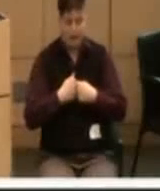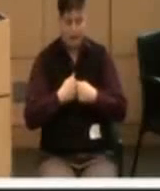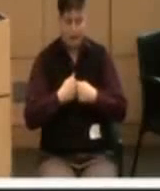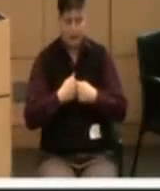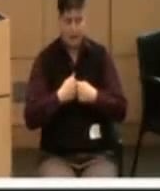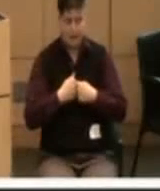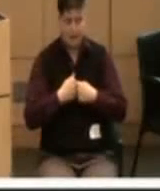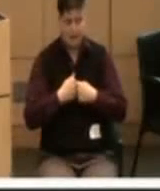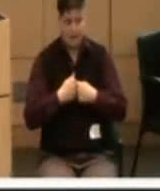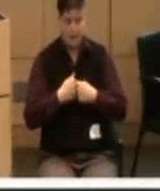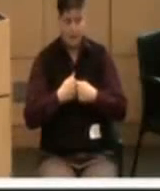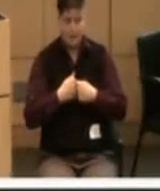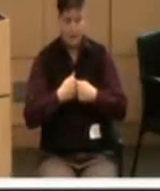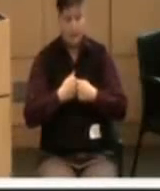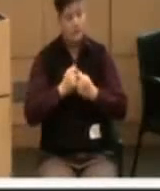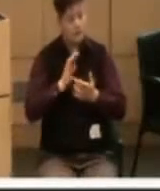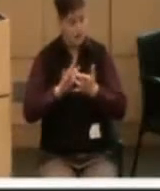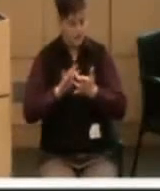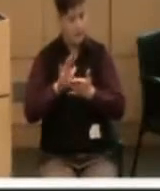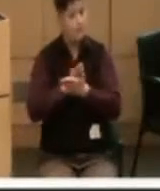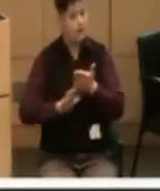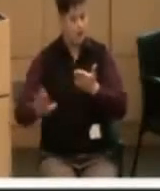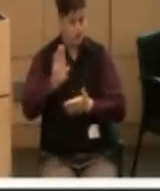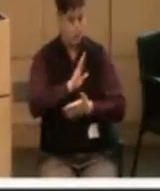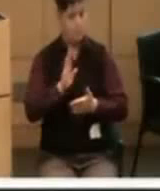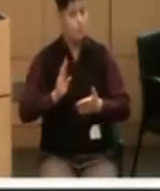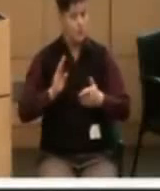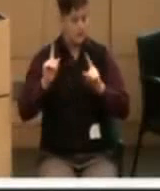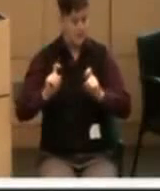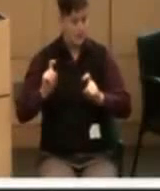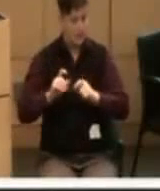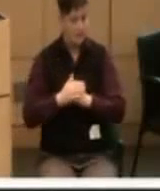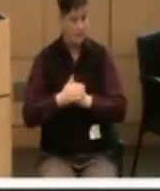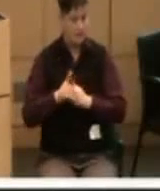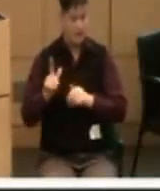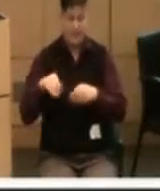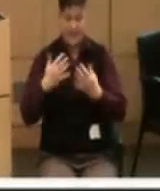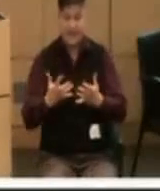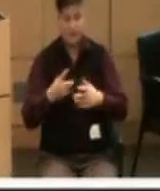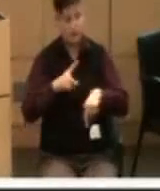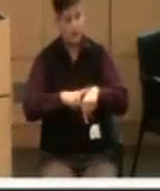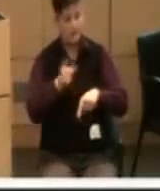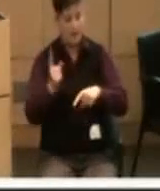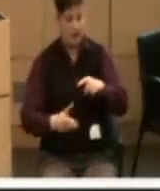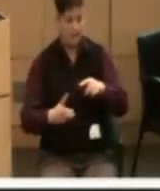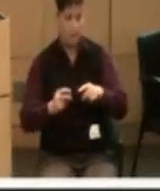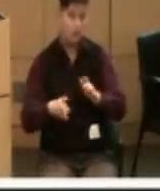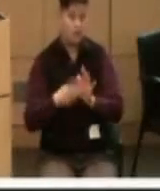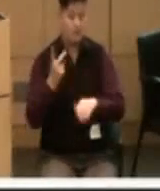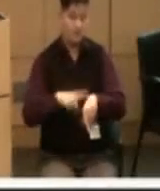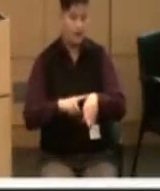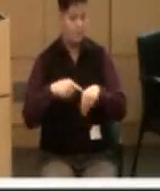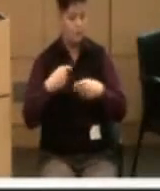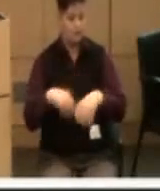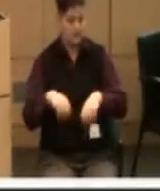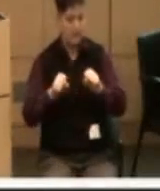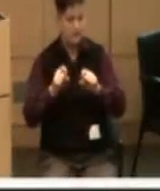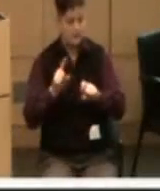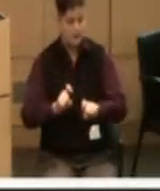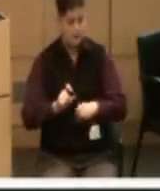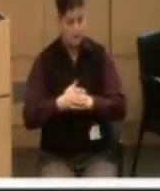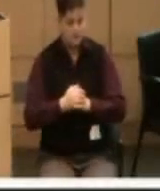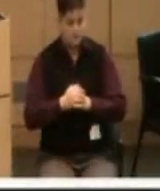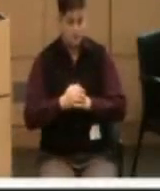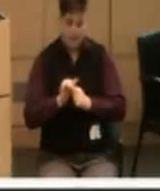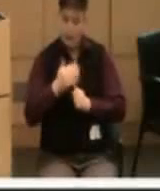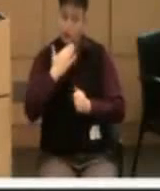I contacted the College Board testing, and they gave her time and a half or double time to take the tests. Mm-hmm. So